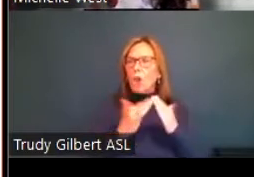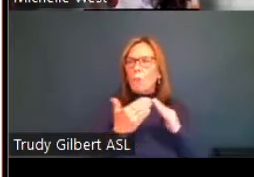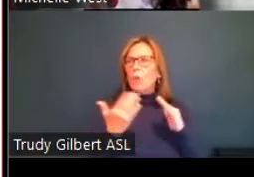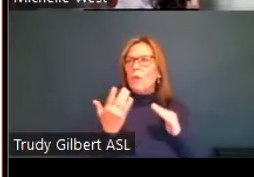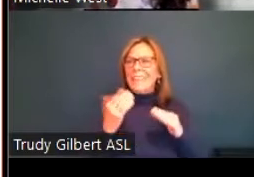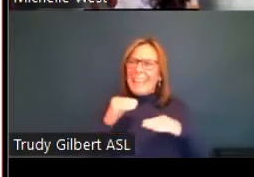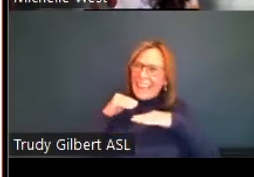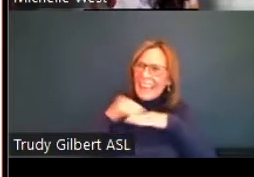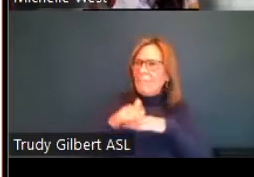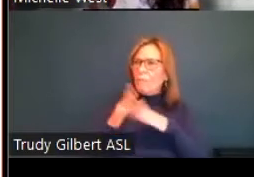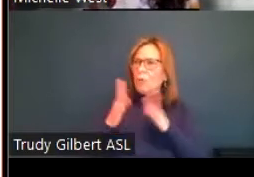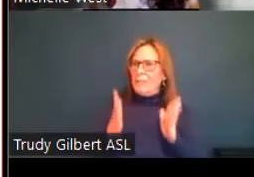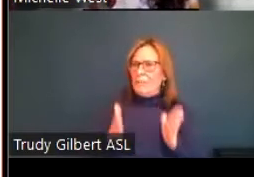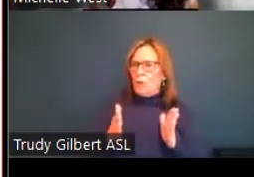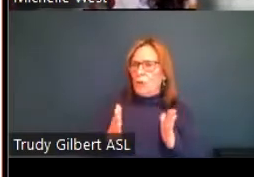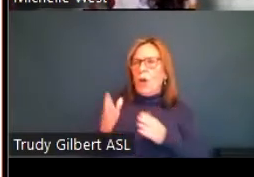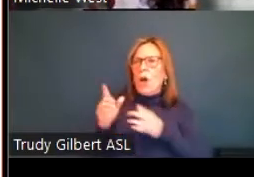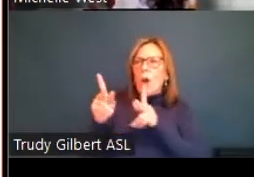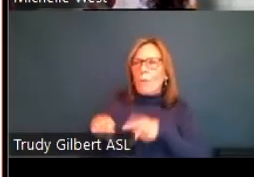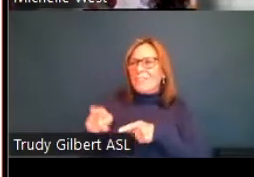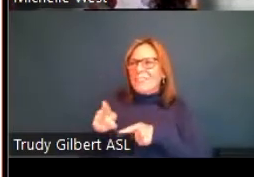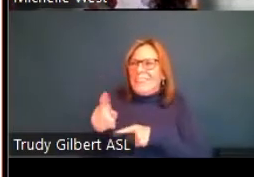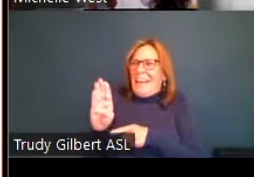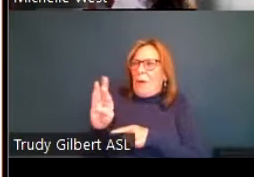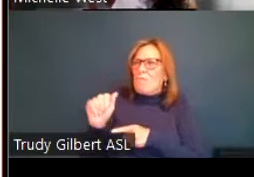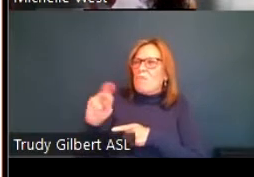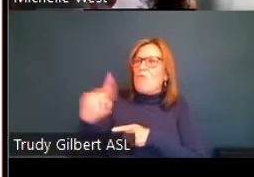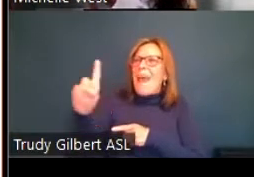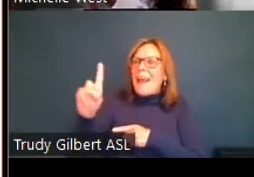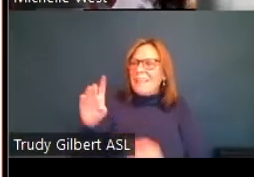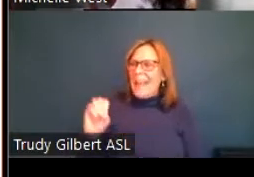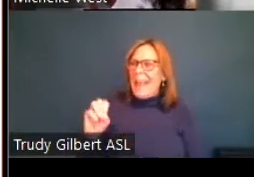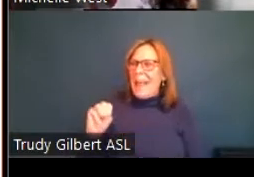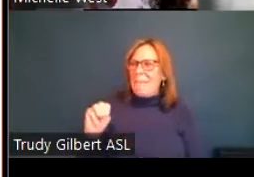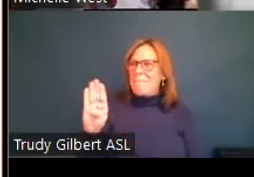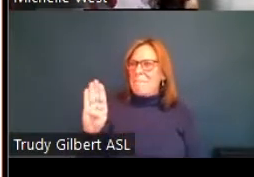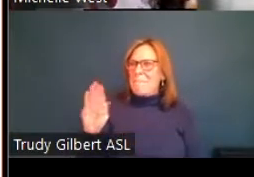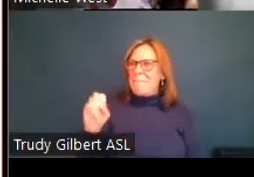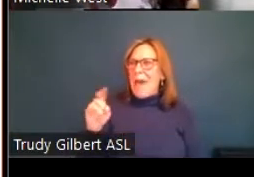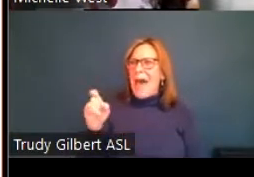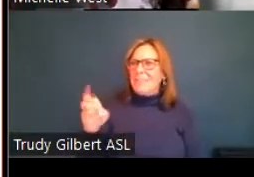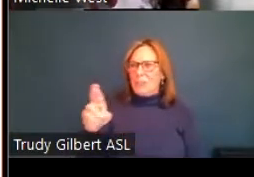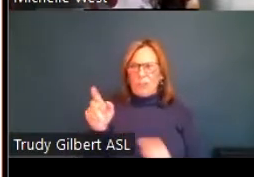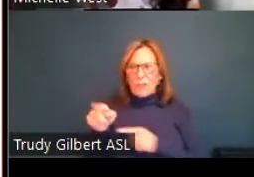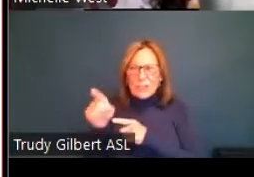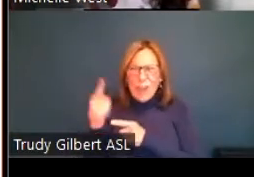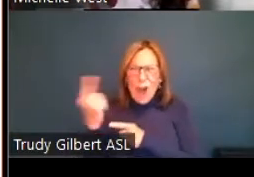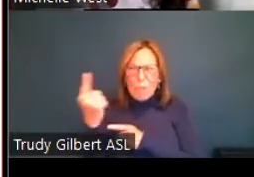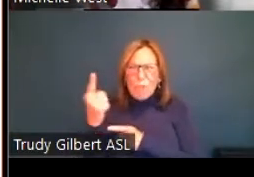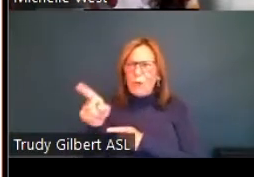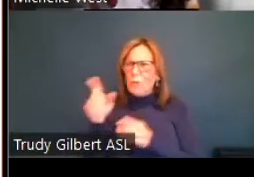someone who, or we call them brand ambassadors, people in the community who really love your center and they're out there